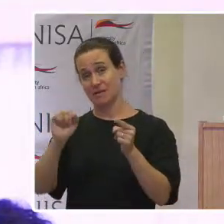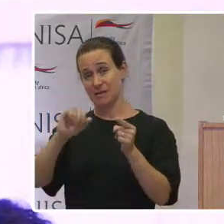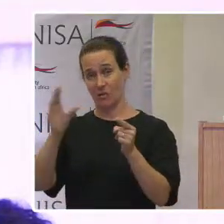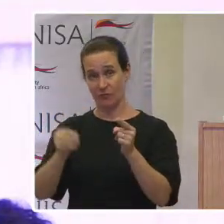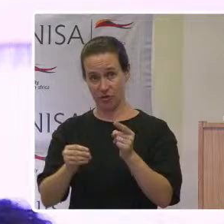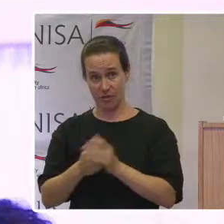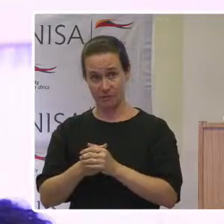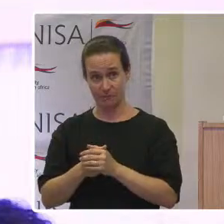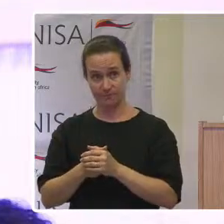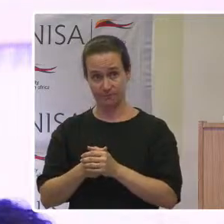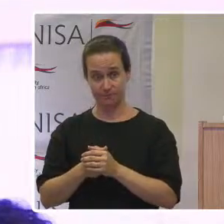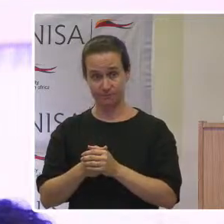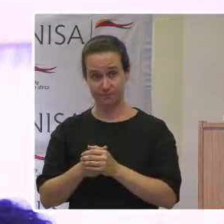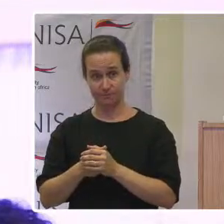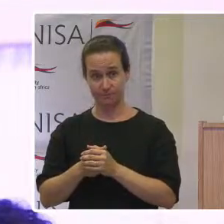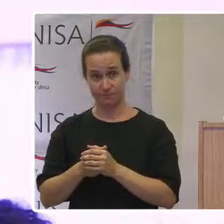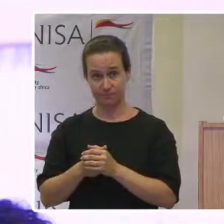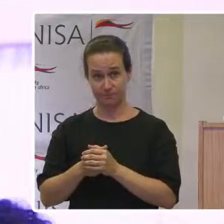Africa, those